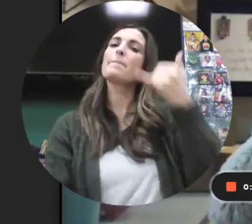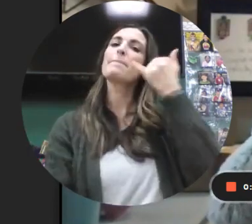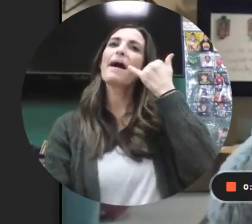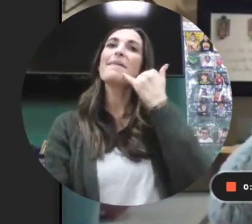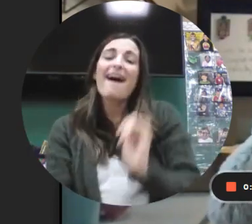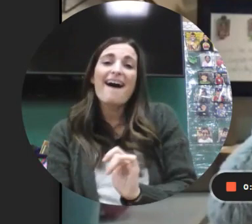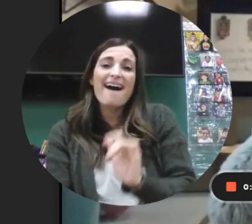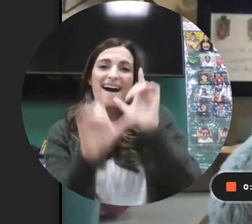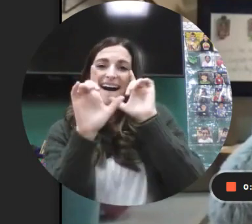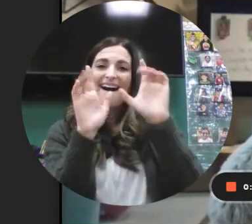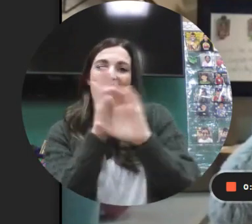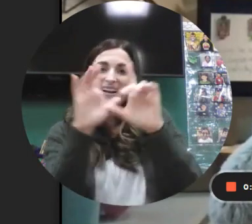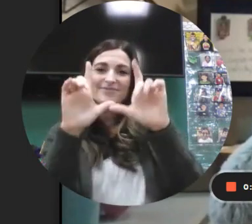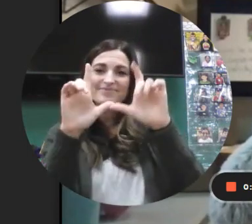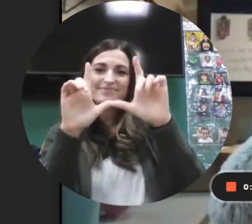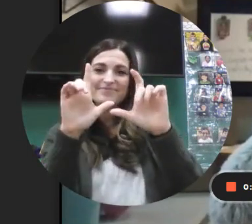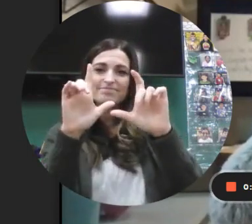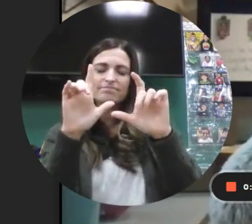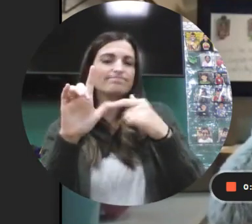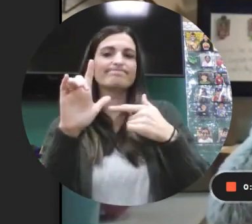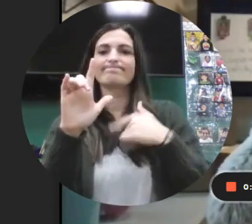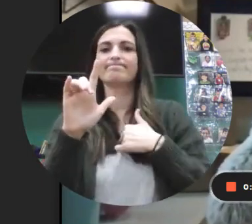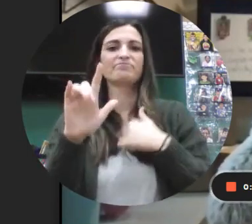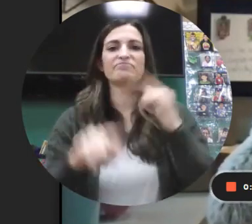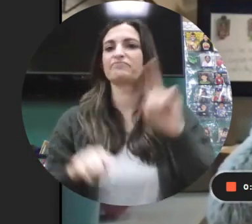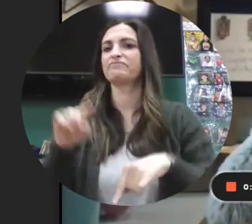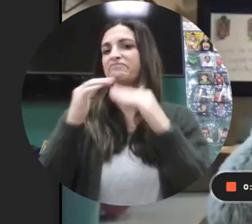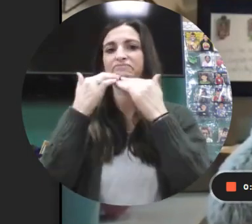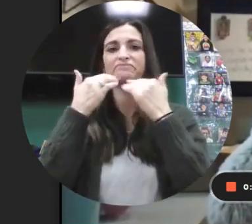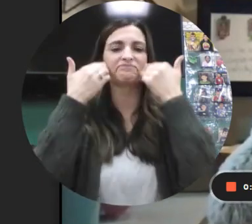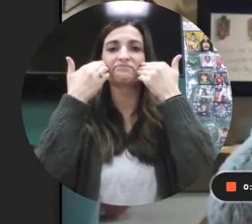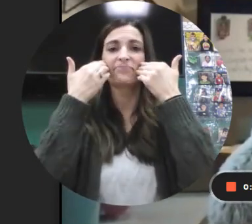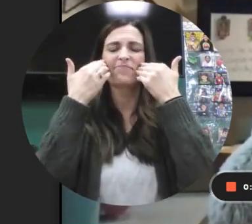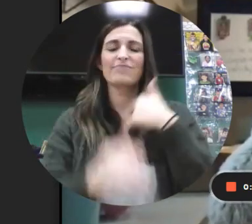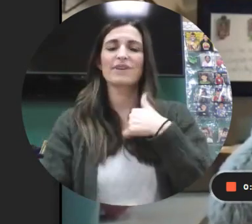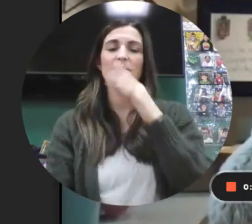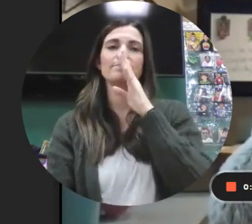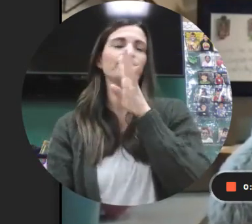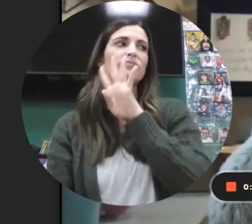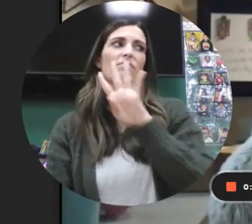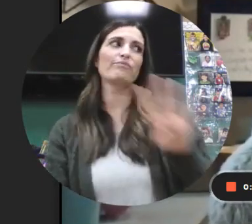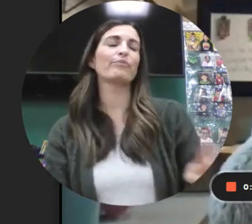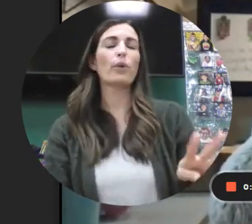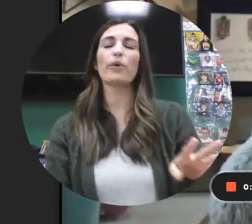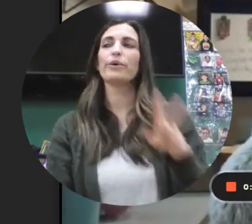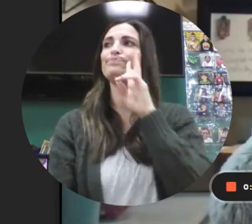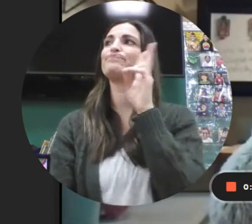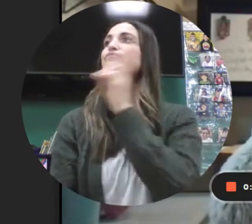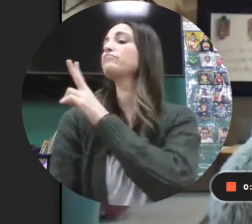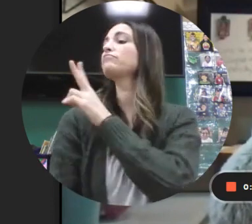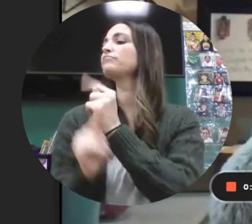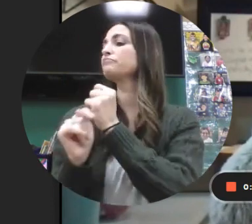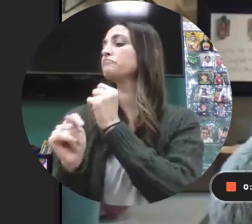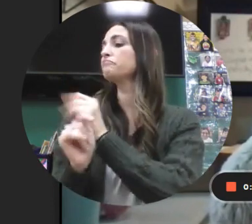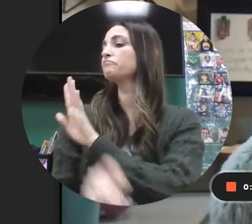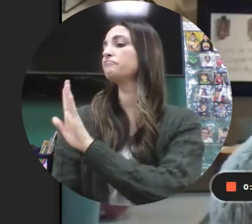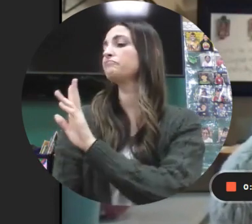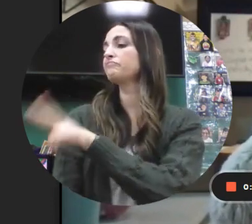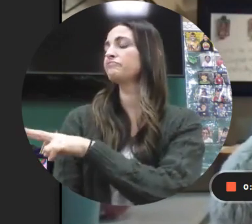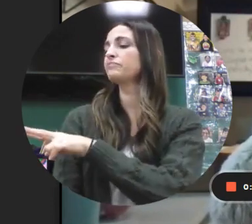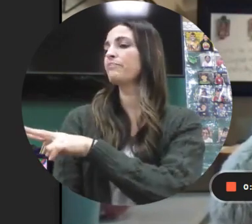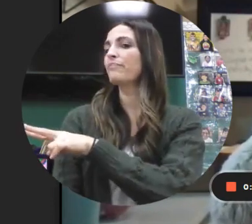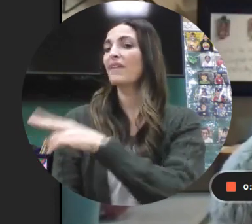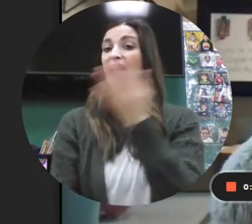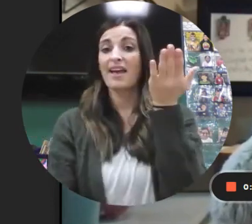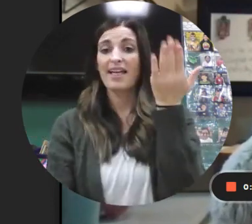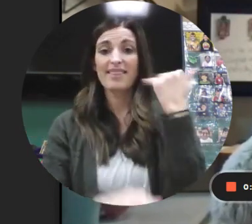photo, but I didn't have any smiles left in me. So I pretended I didn't see her and looked at Dad's truck in front of the barn. Last night